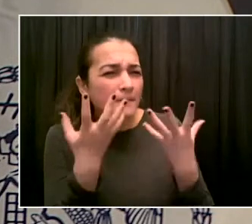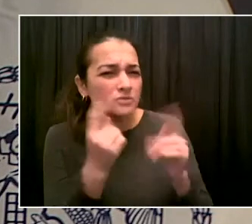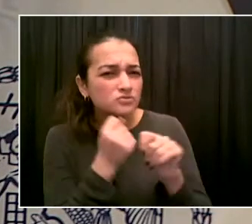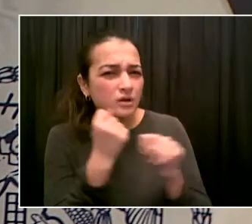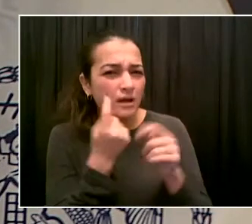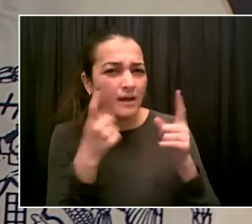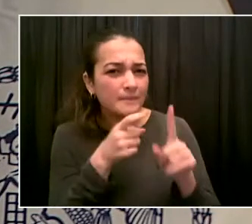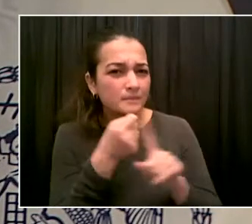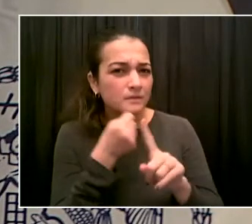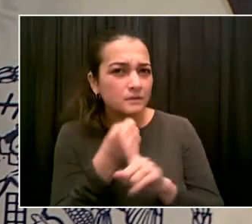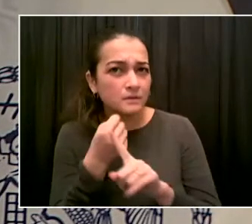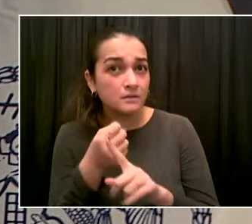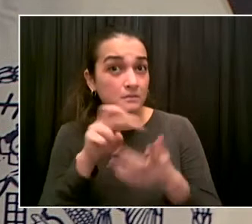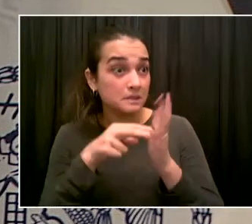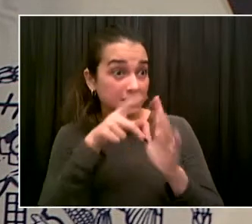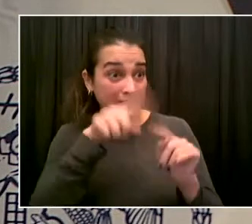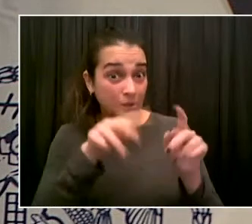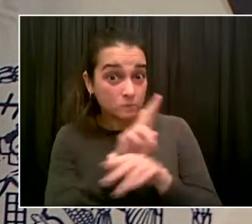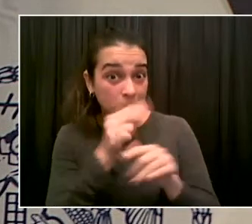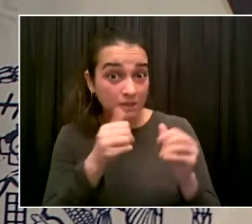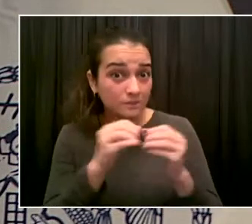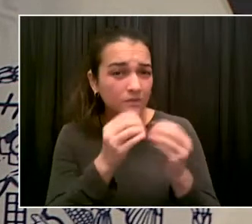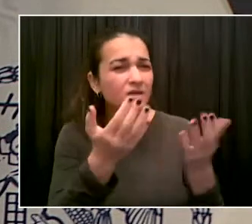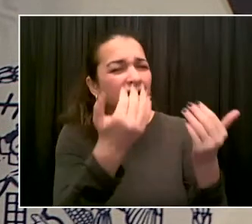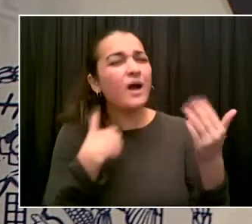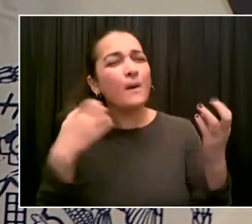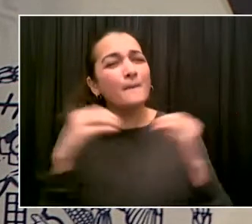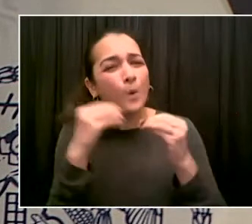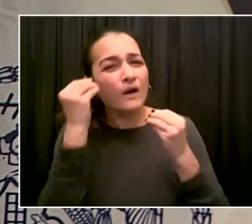the vandalism specifically? Go ahead, Commissioner.